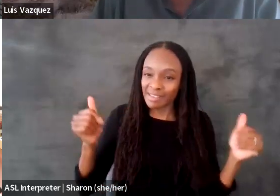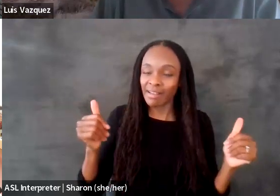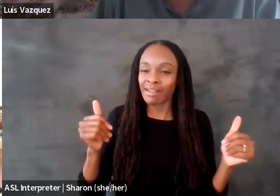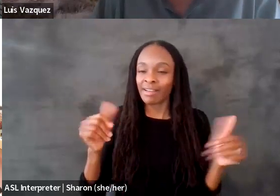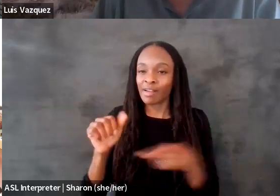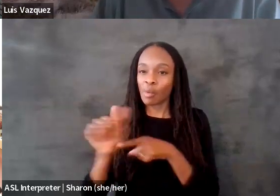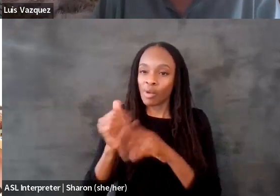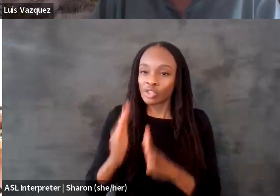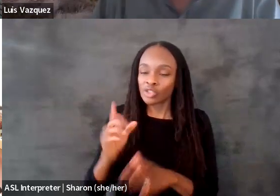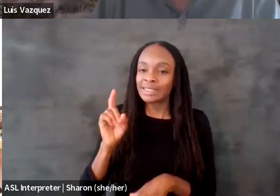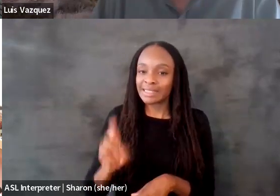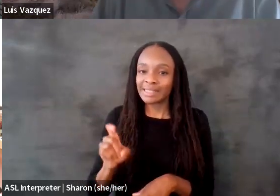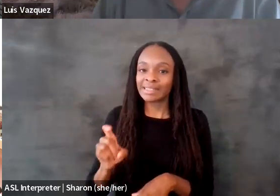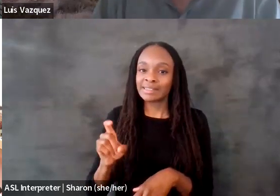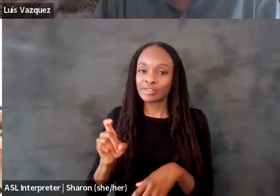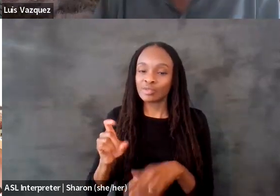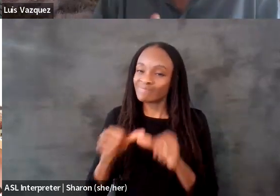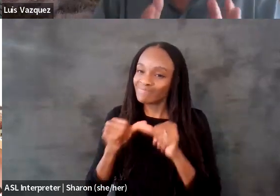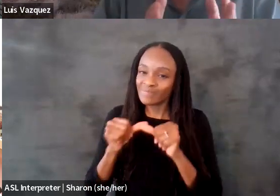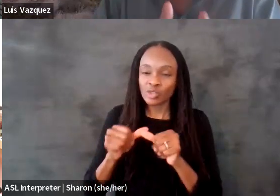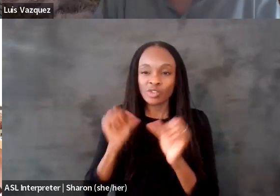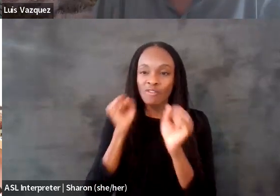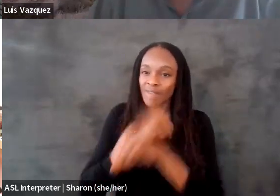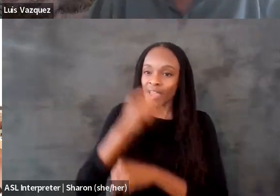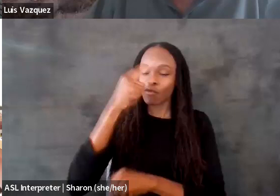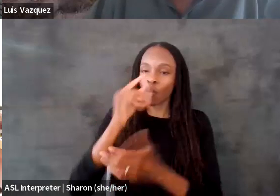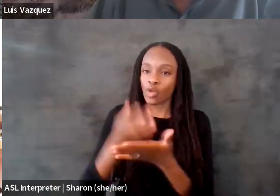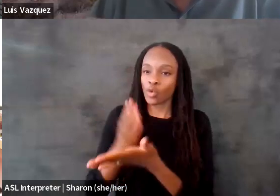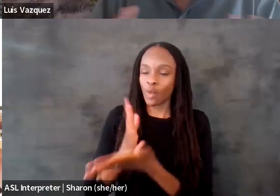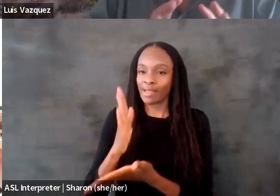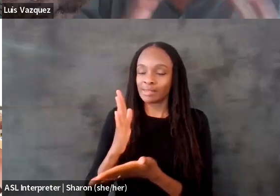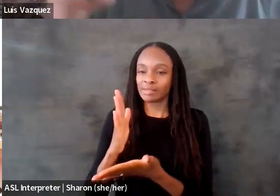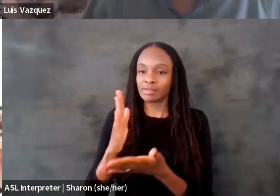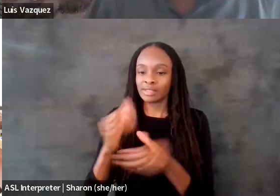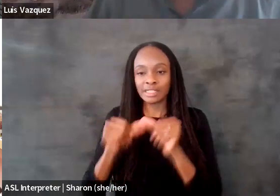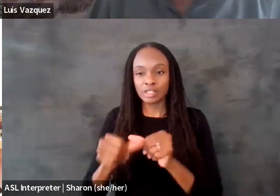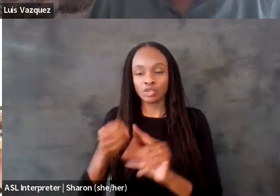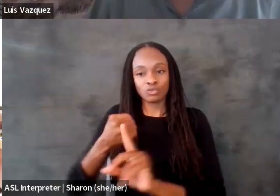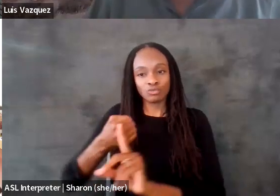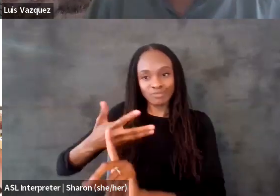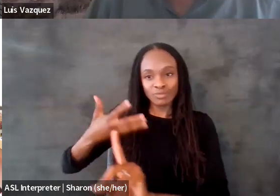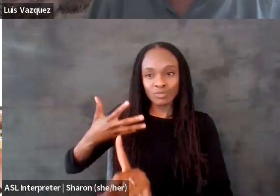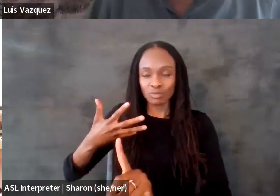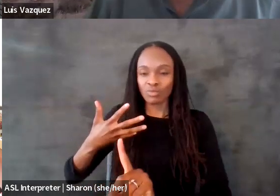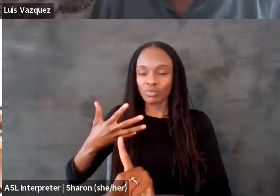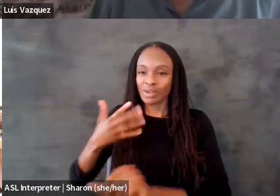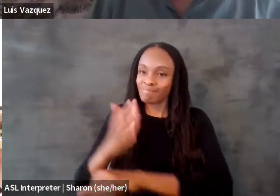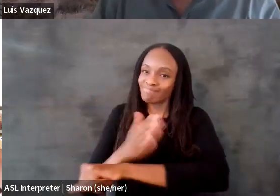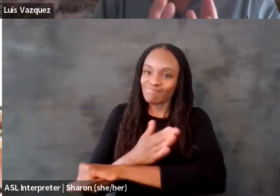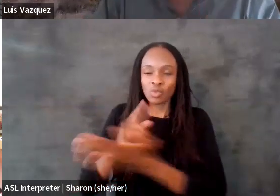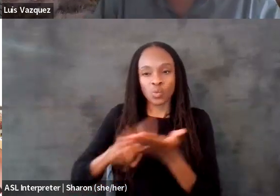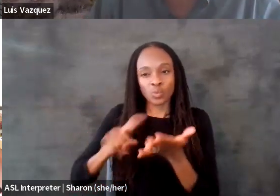to maintain and fight for those rights to continue growing and expanding what research really